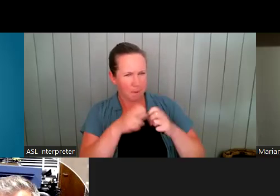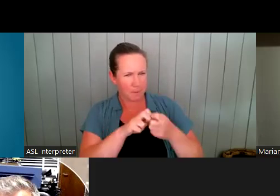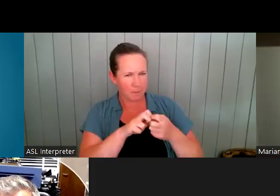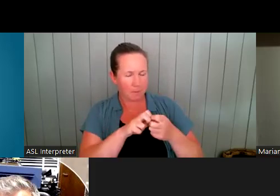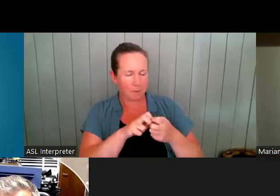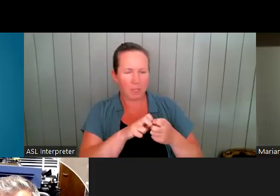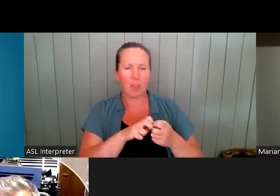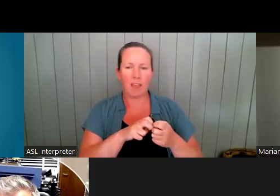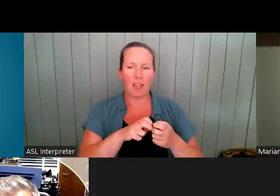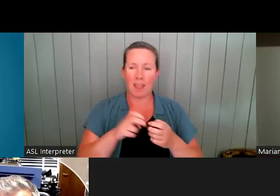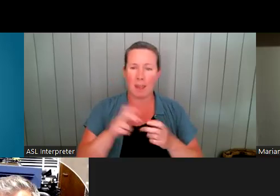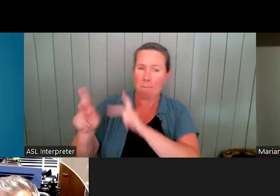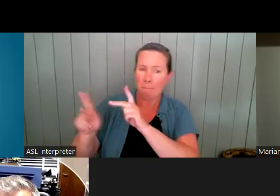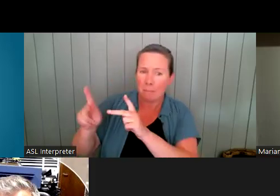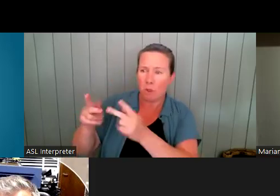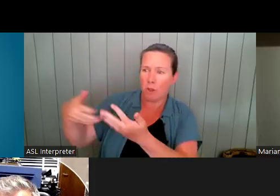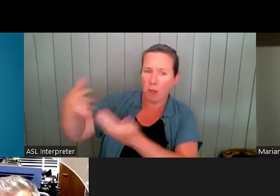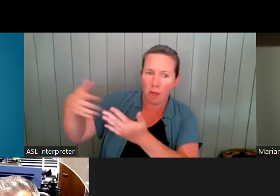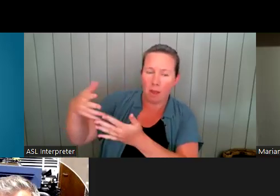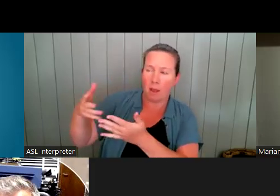persuade or lead people.